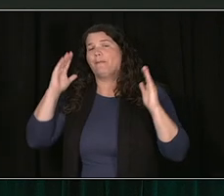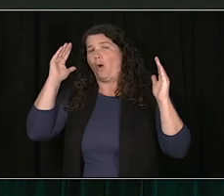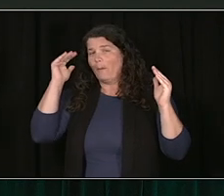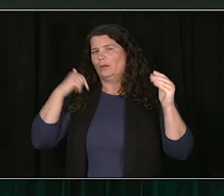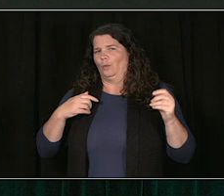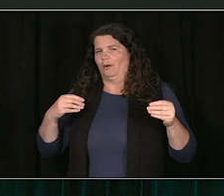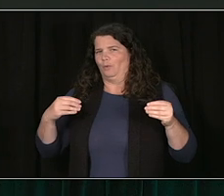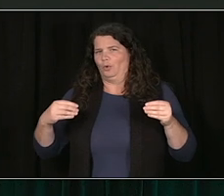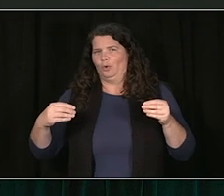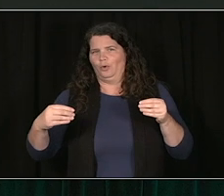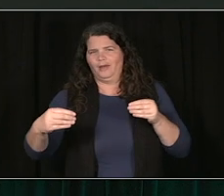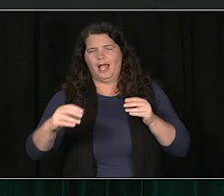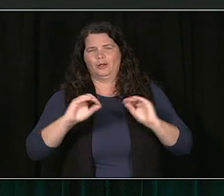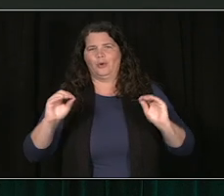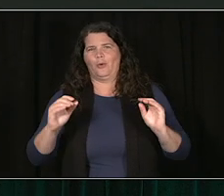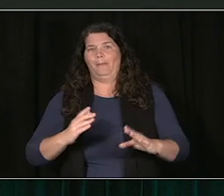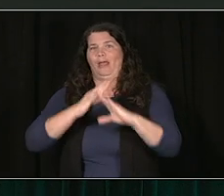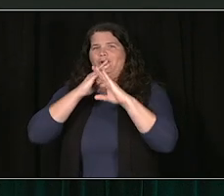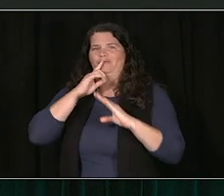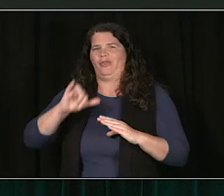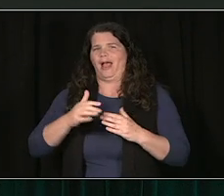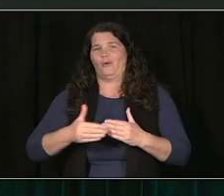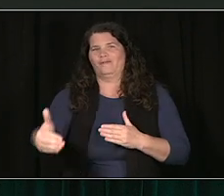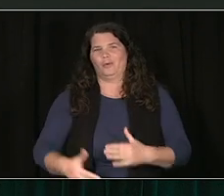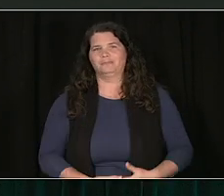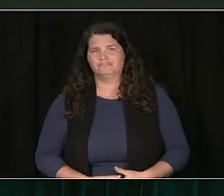that we don't have too many barriers to that moving forward.